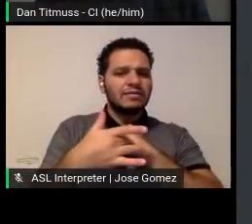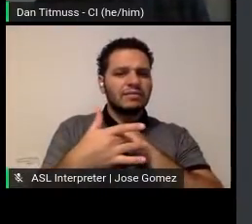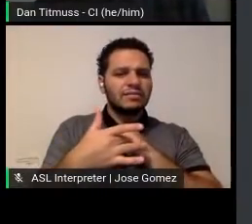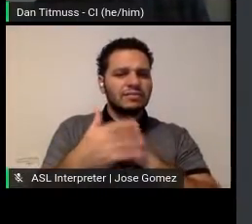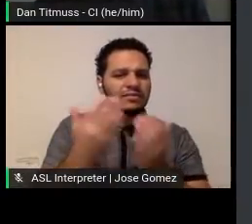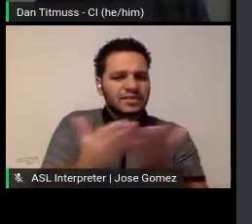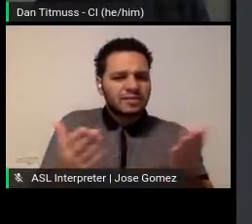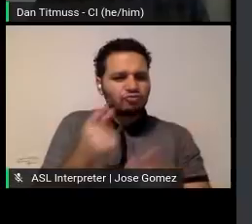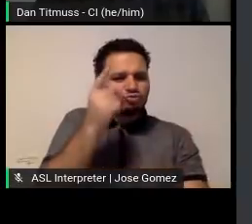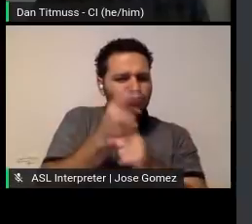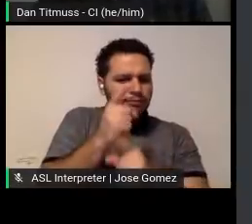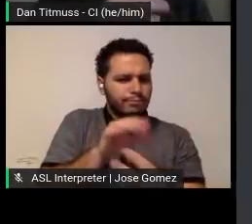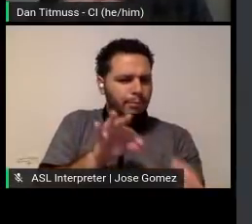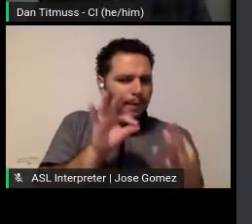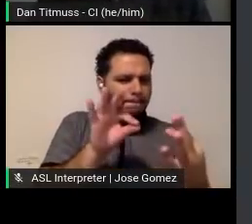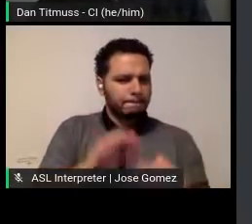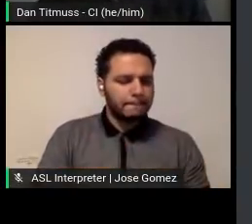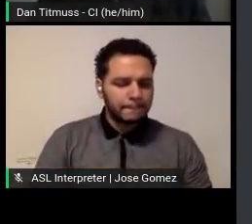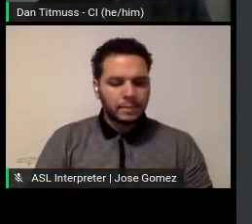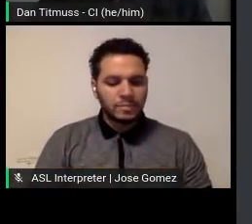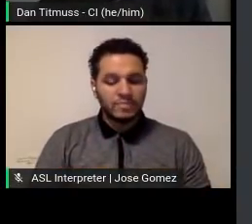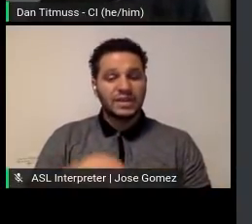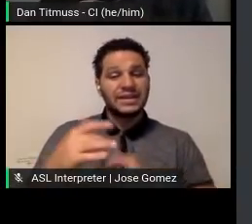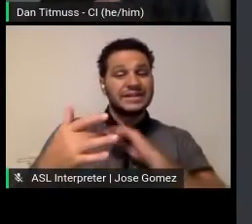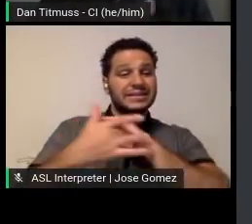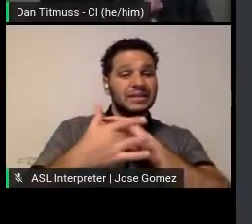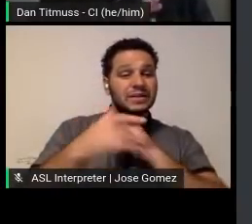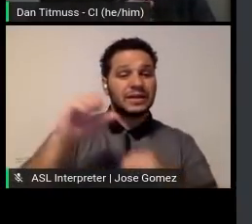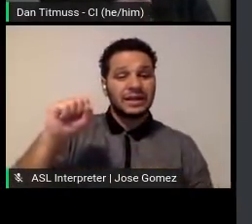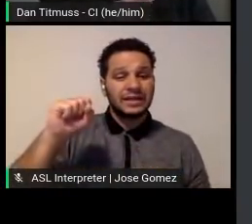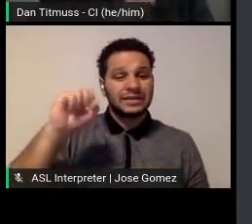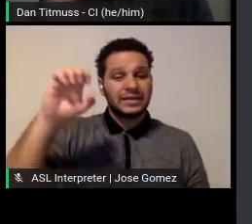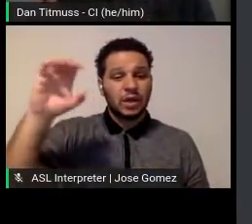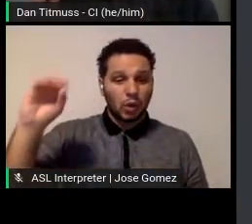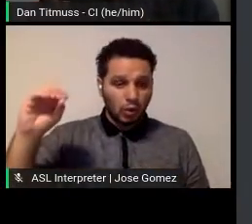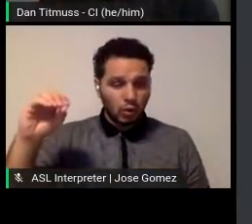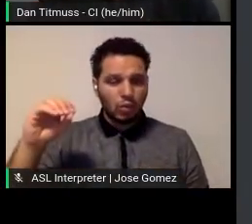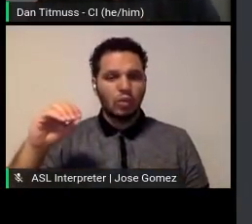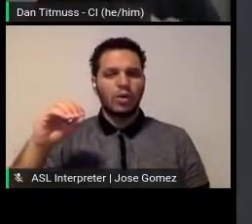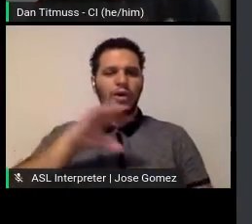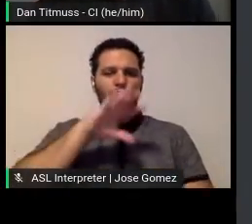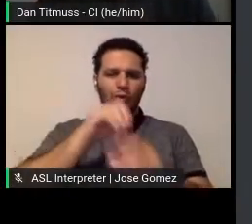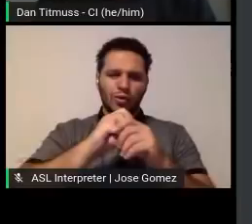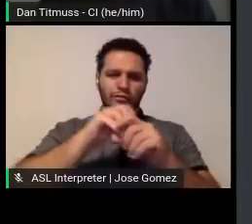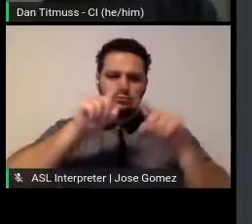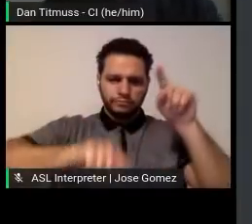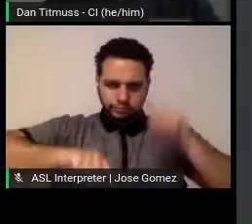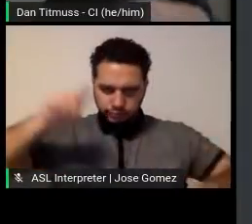right. Technical SEO can include a whole range of things. You can